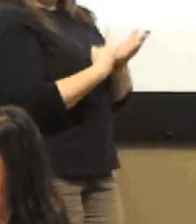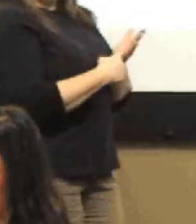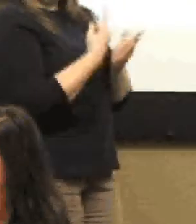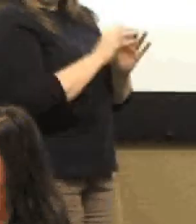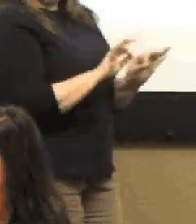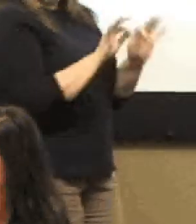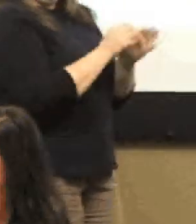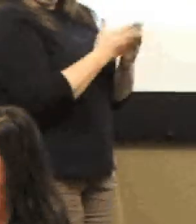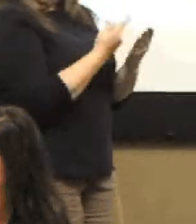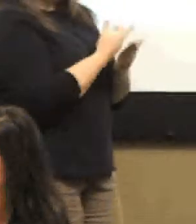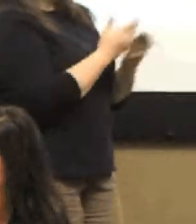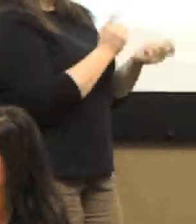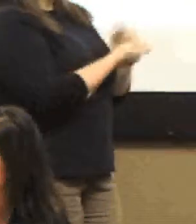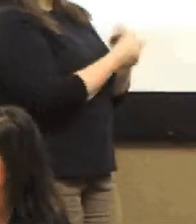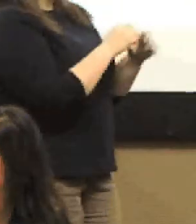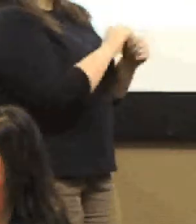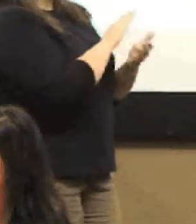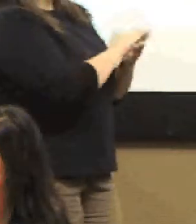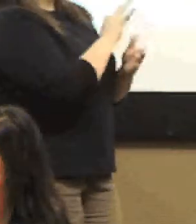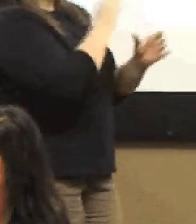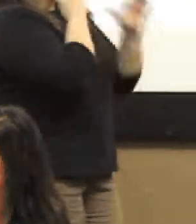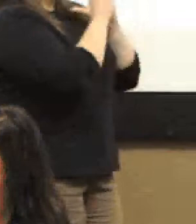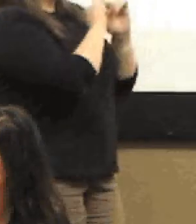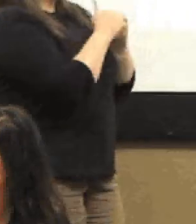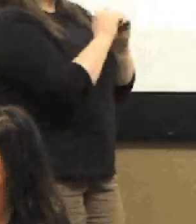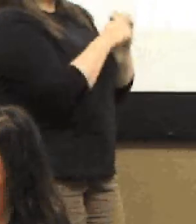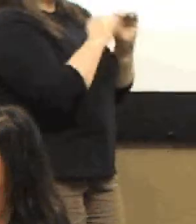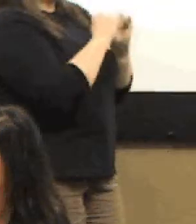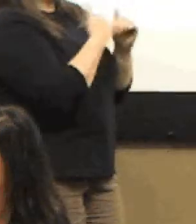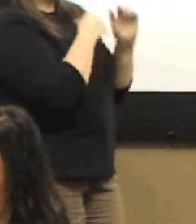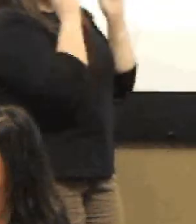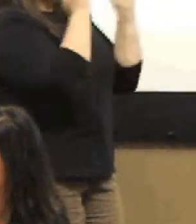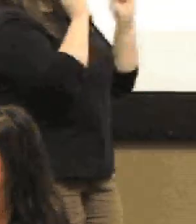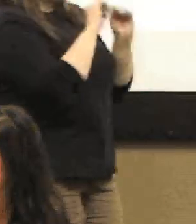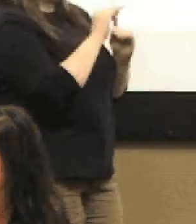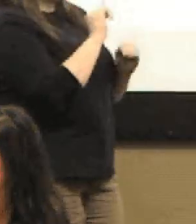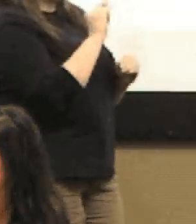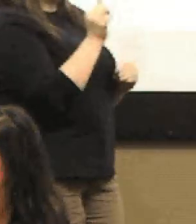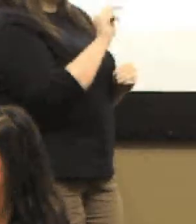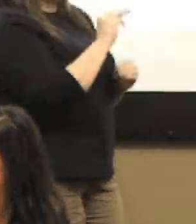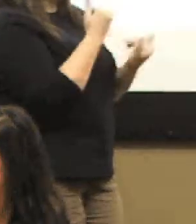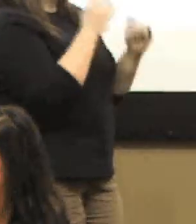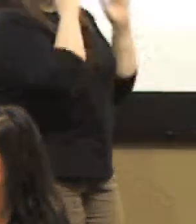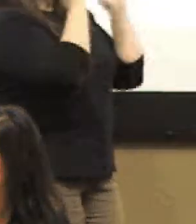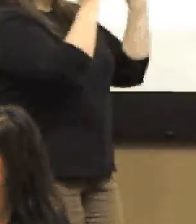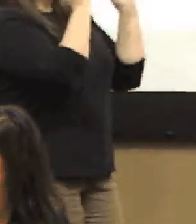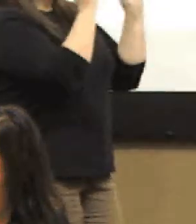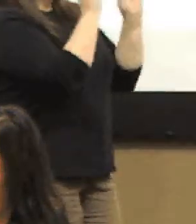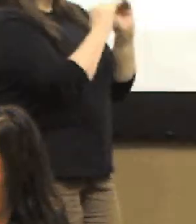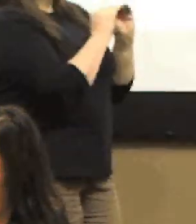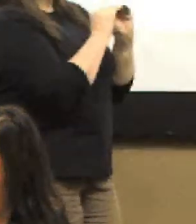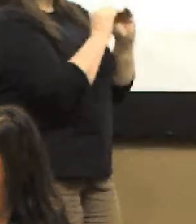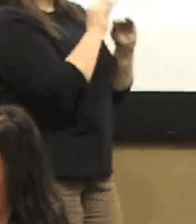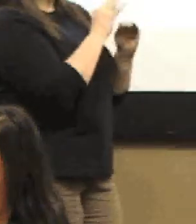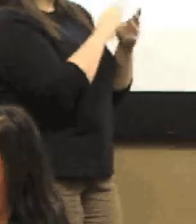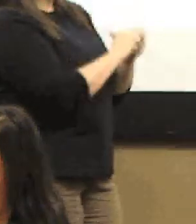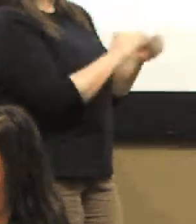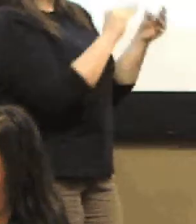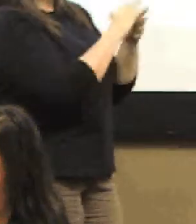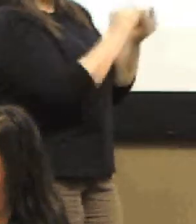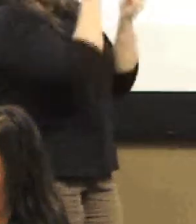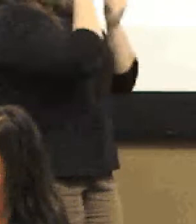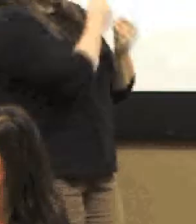things we're changing in the School of Communication about the way we teach journalism is that we're now teaching more of a